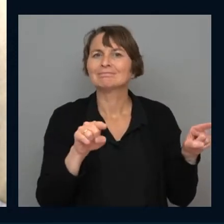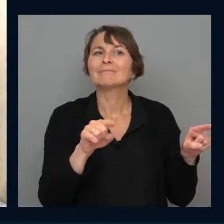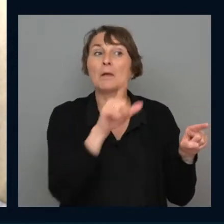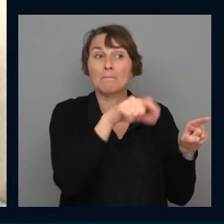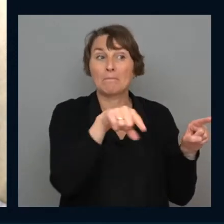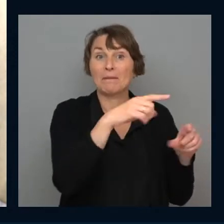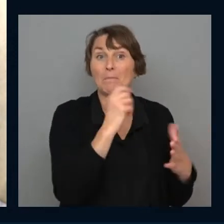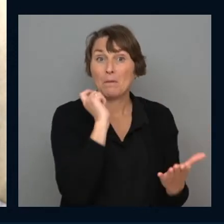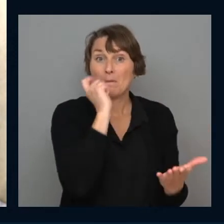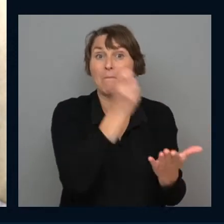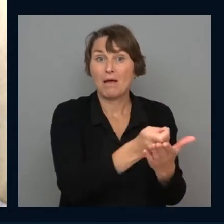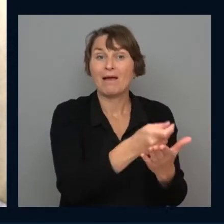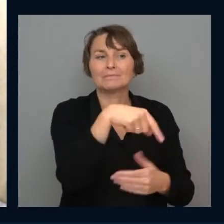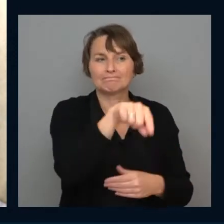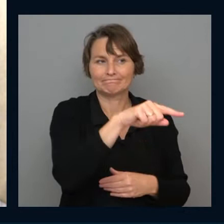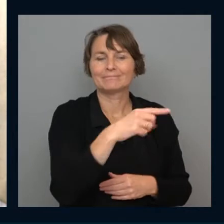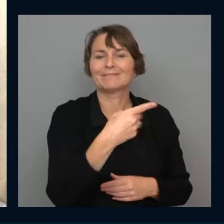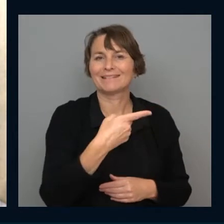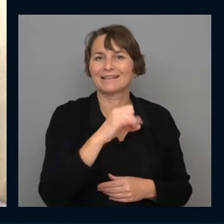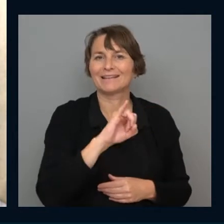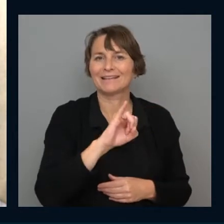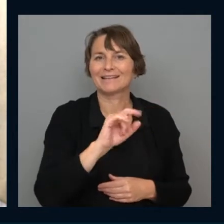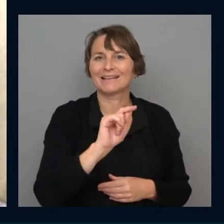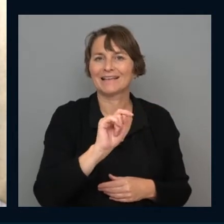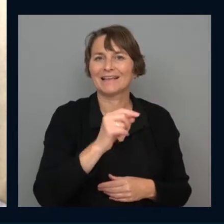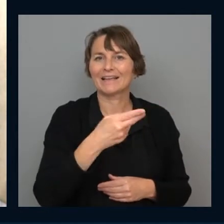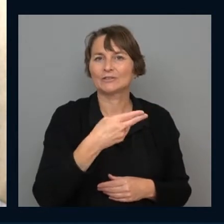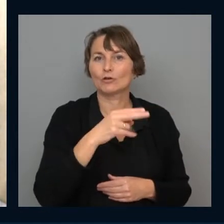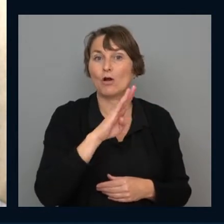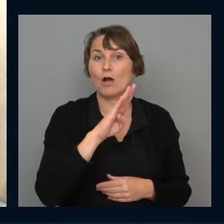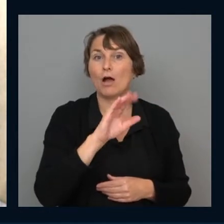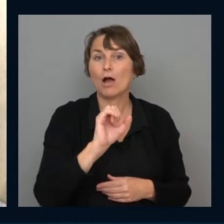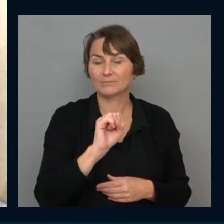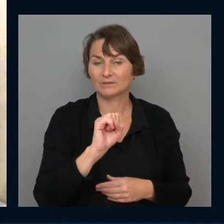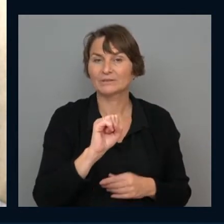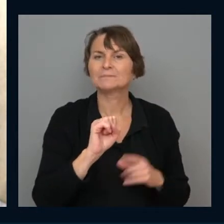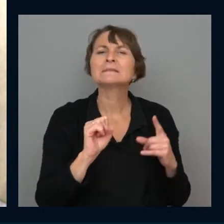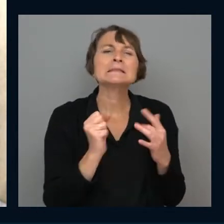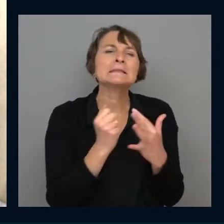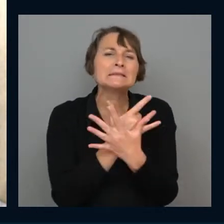some requirements around data sovereignty where we have to use Azure